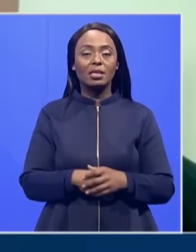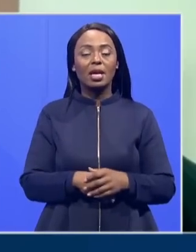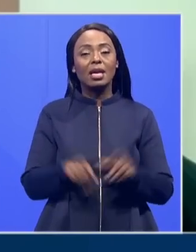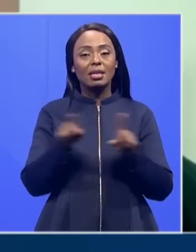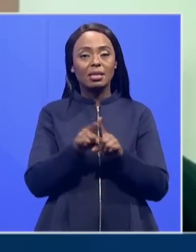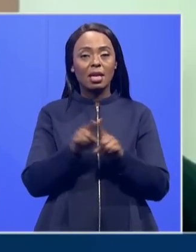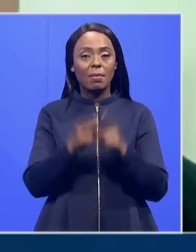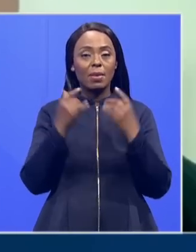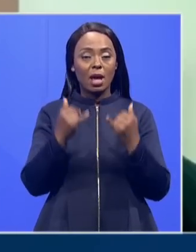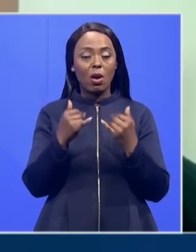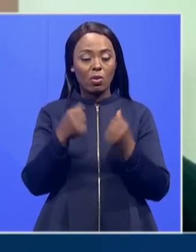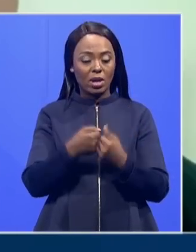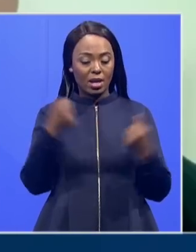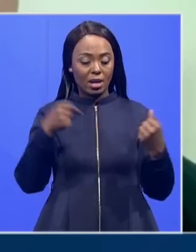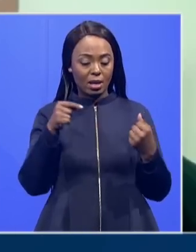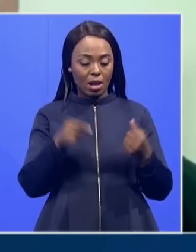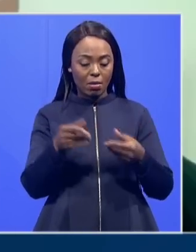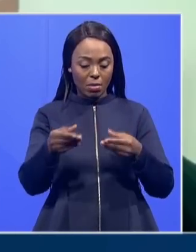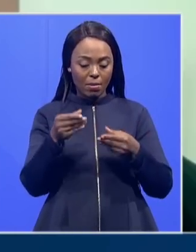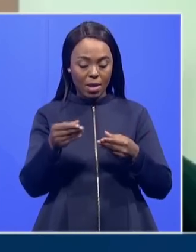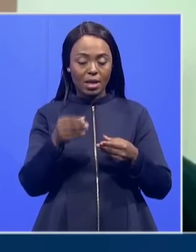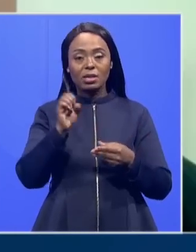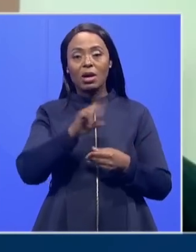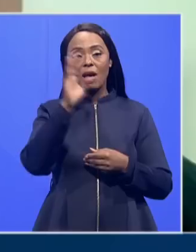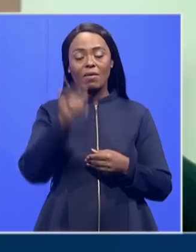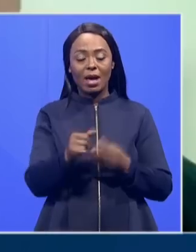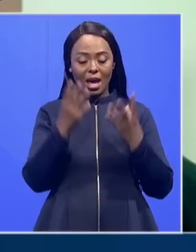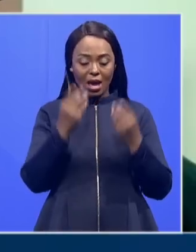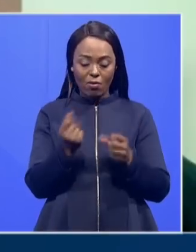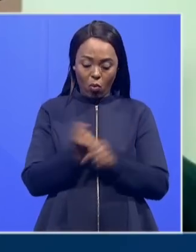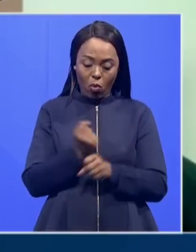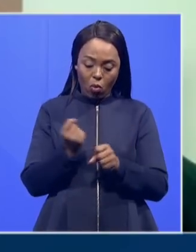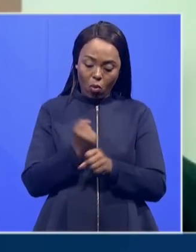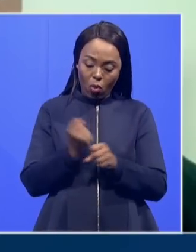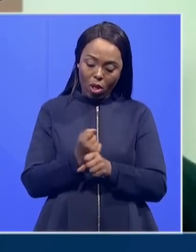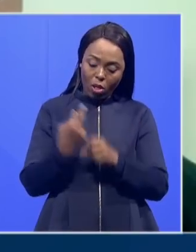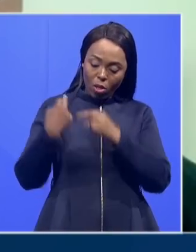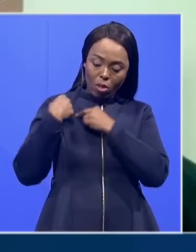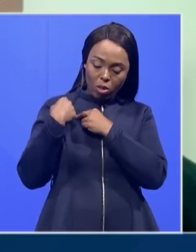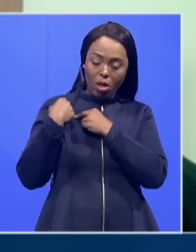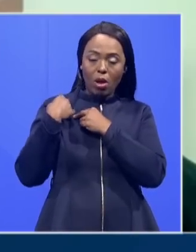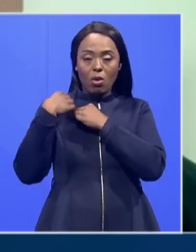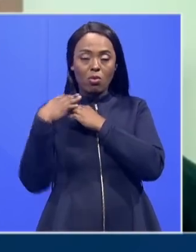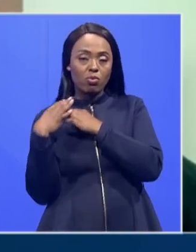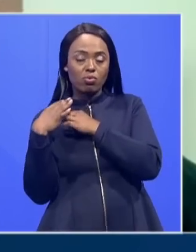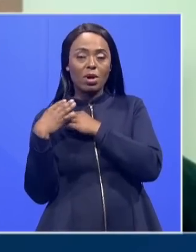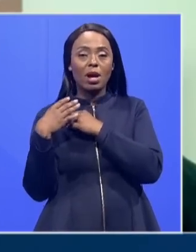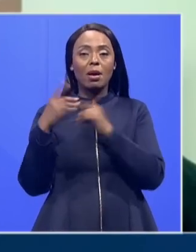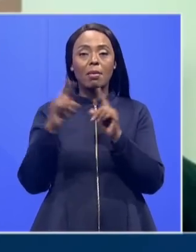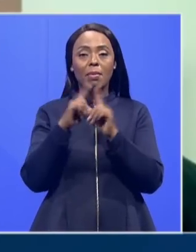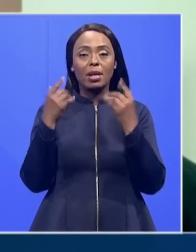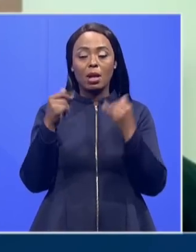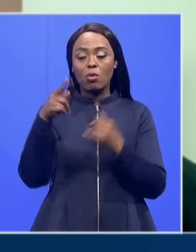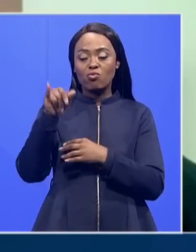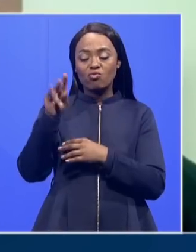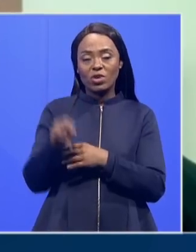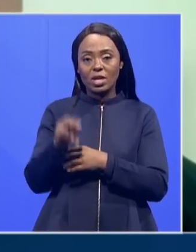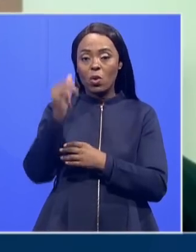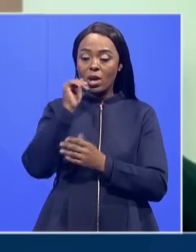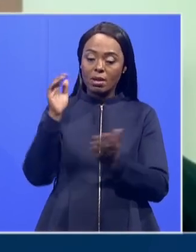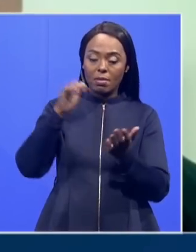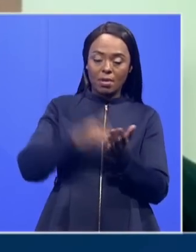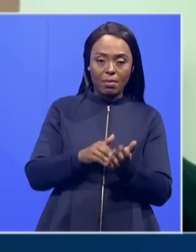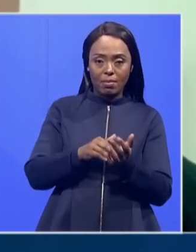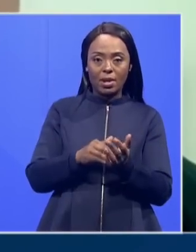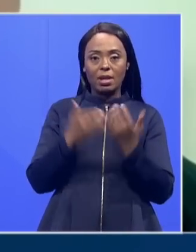this gazette, it means that South Africa still has a duty to carry out that warrant of arrest against Vladimir Putin should he set foot in South